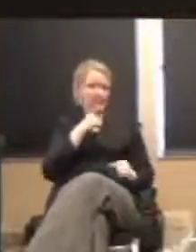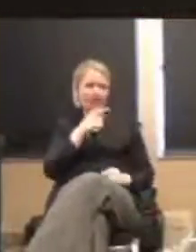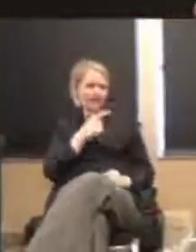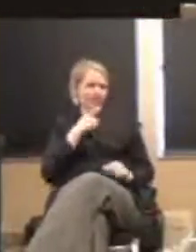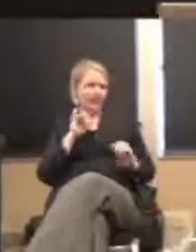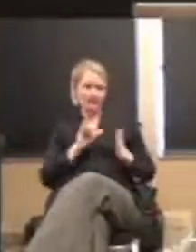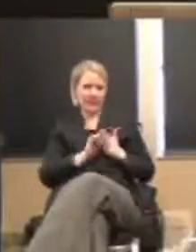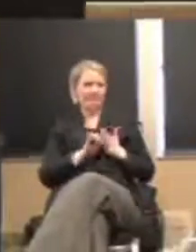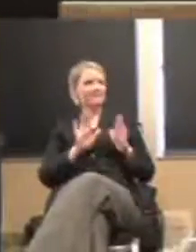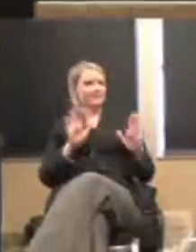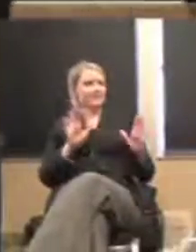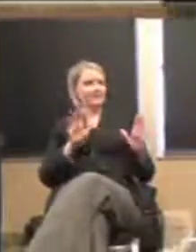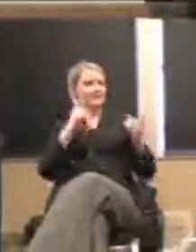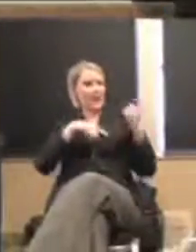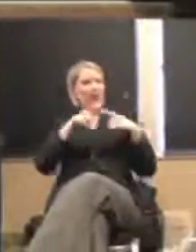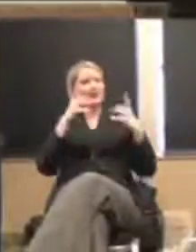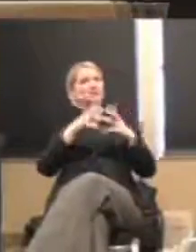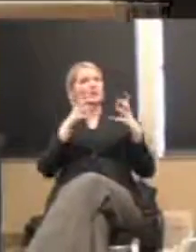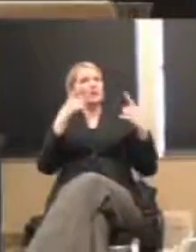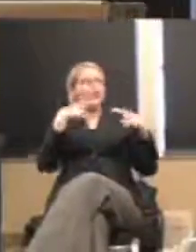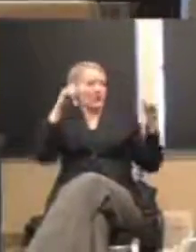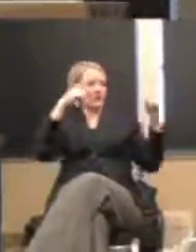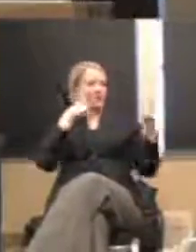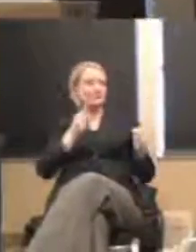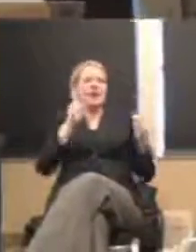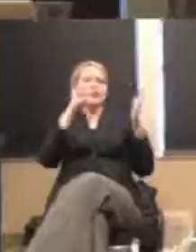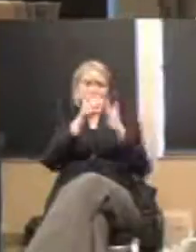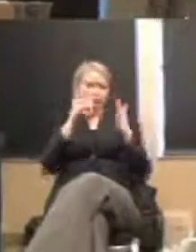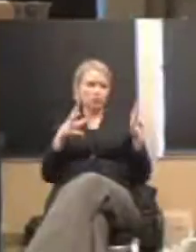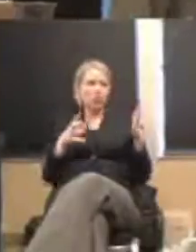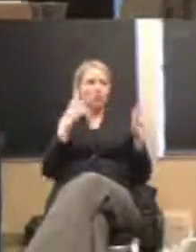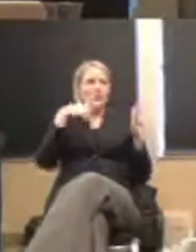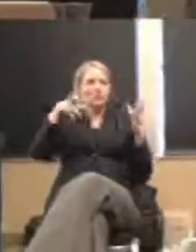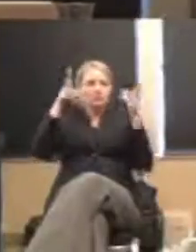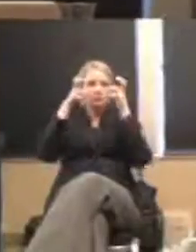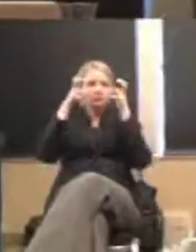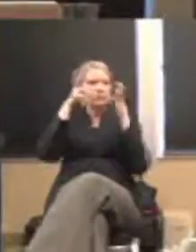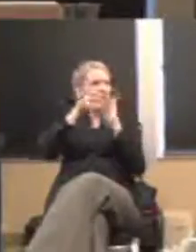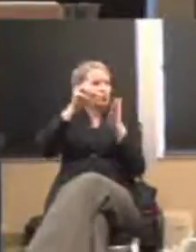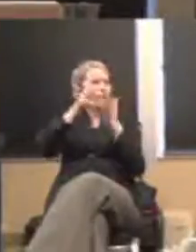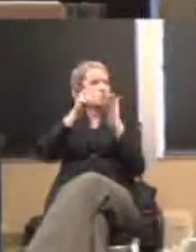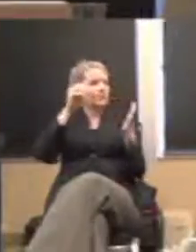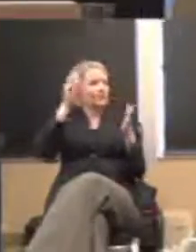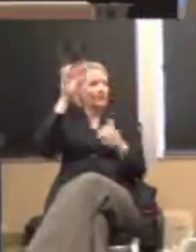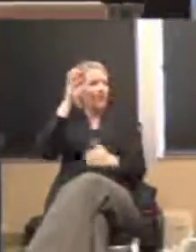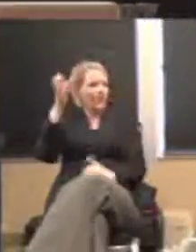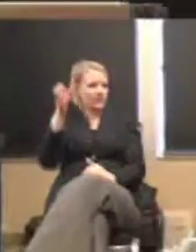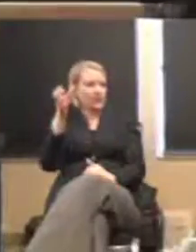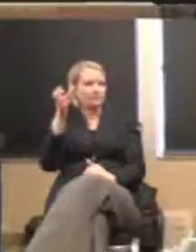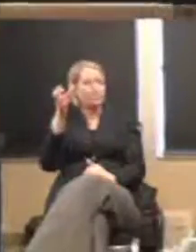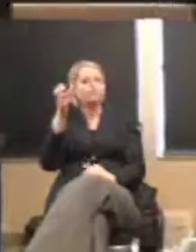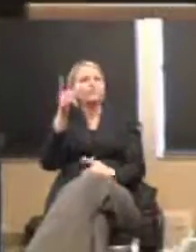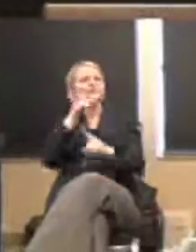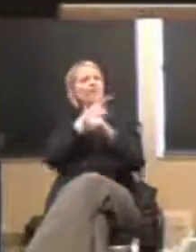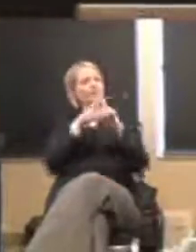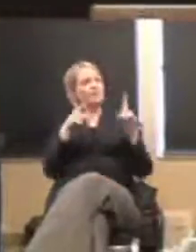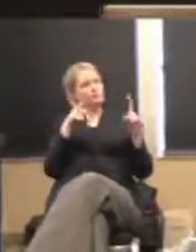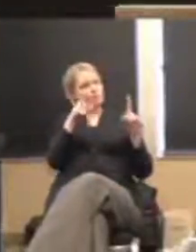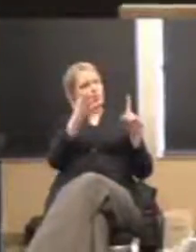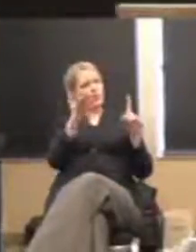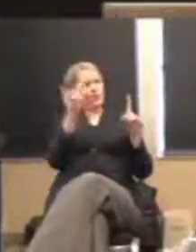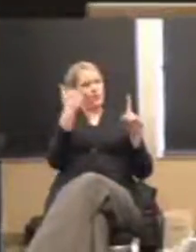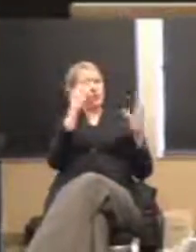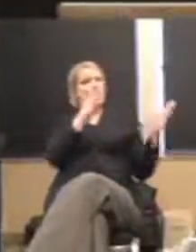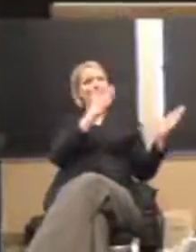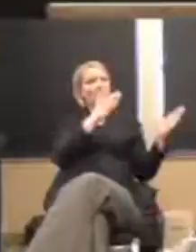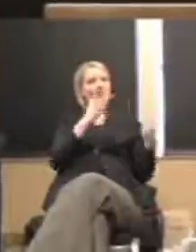is very effective for many, many, many students to learn concepts. But do you ever plan your sign